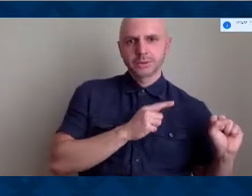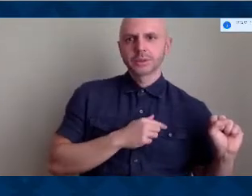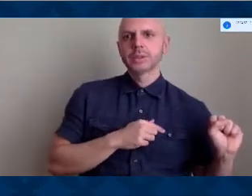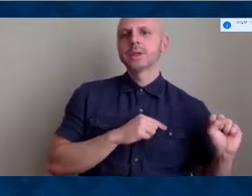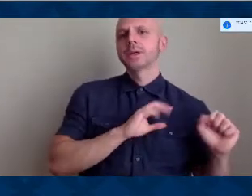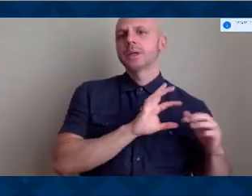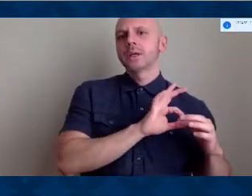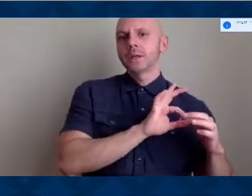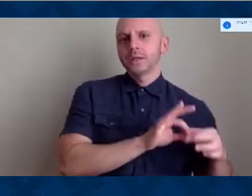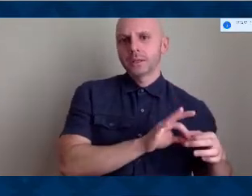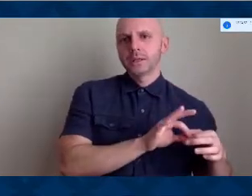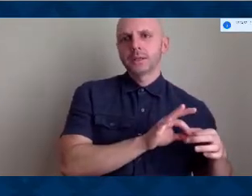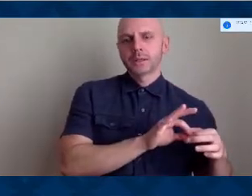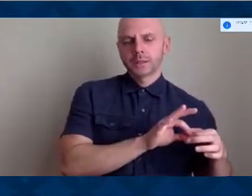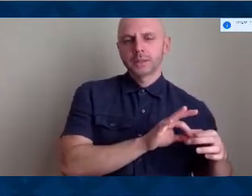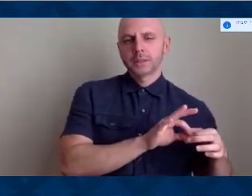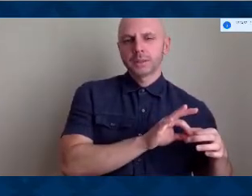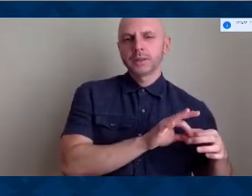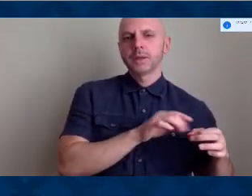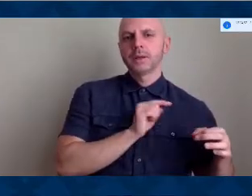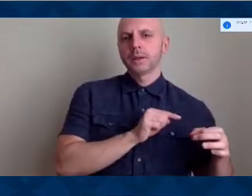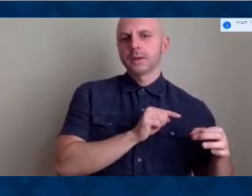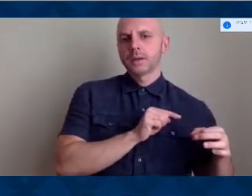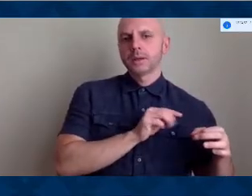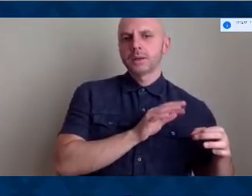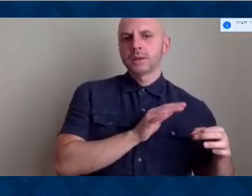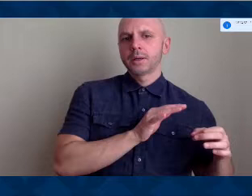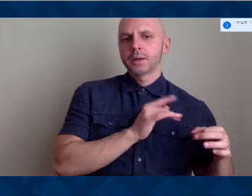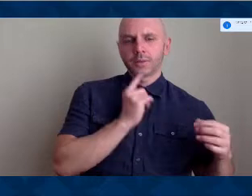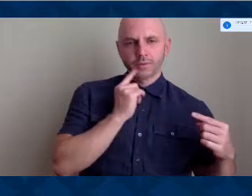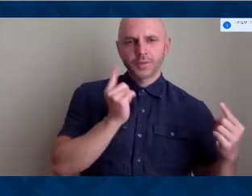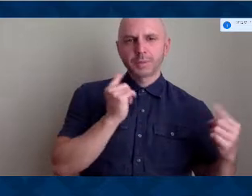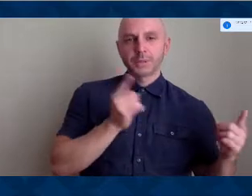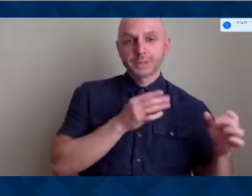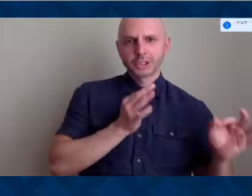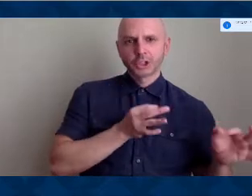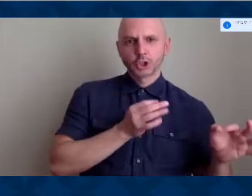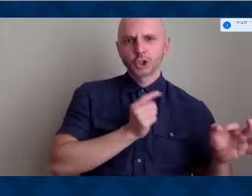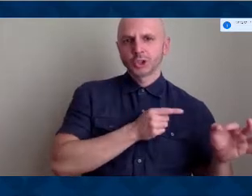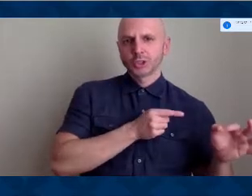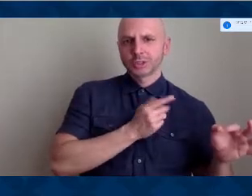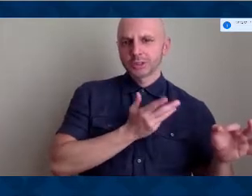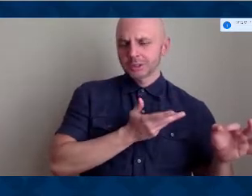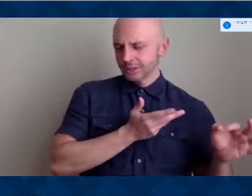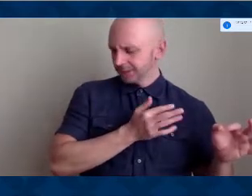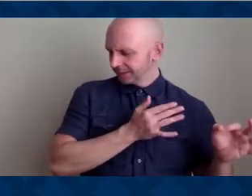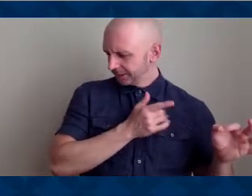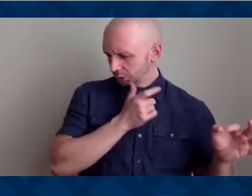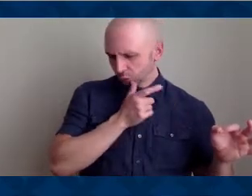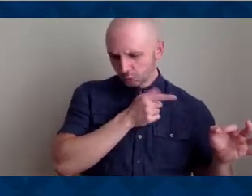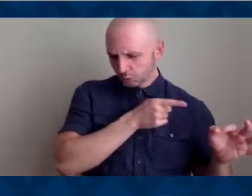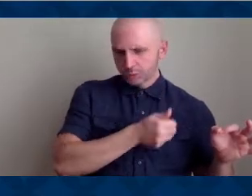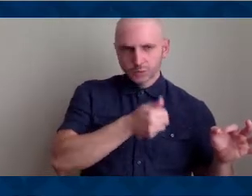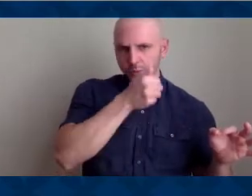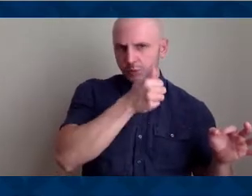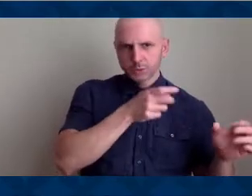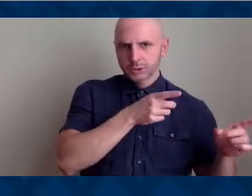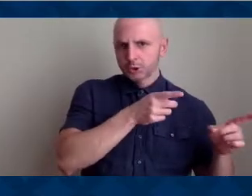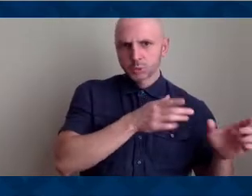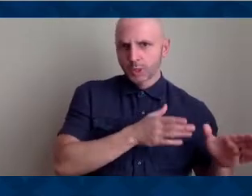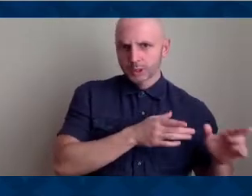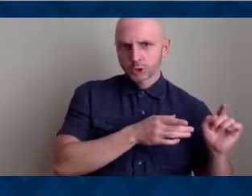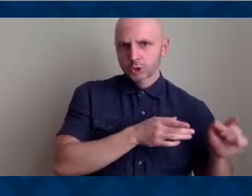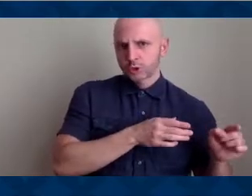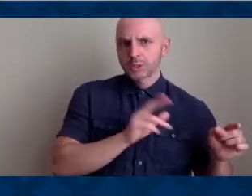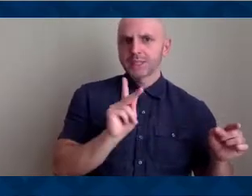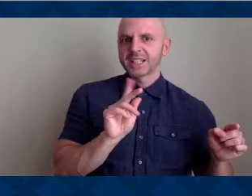Vavilov. The director of the center, Kevin Banks, had an article cited in the